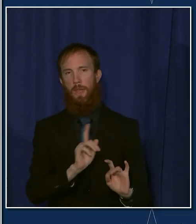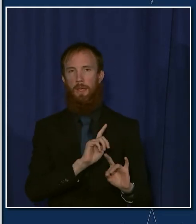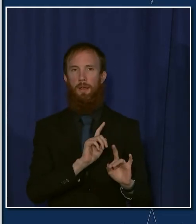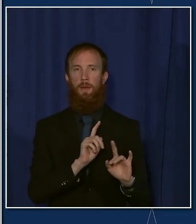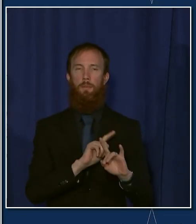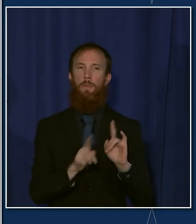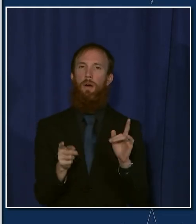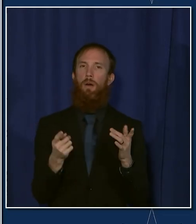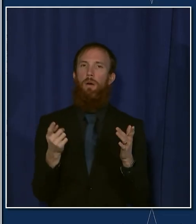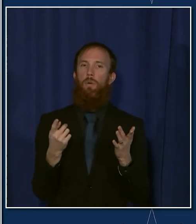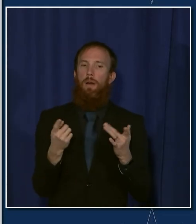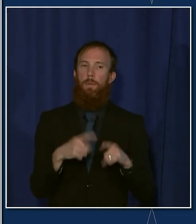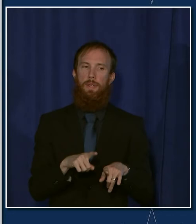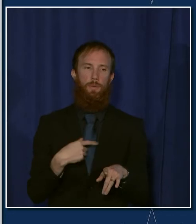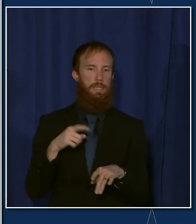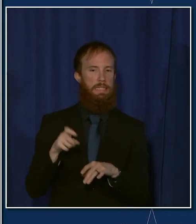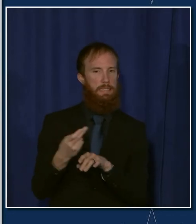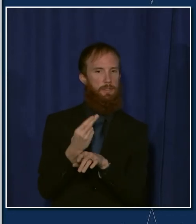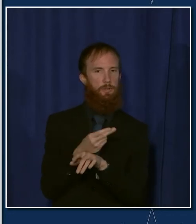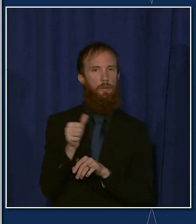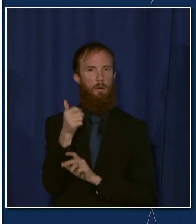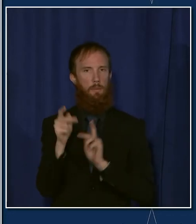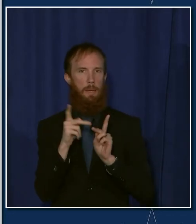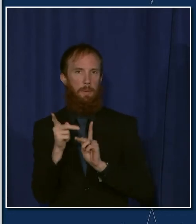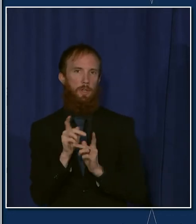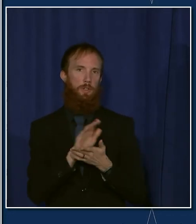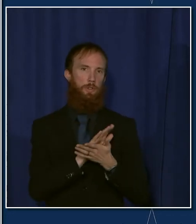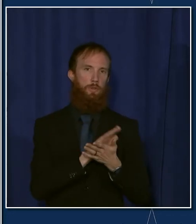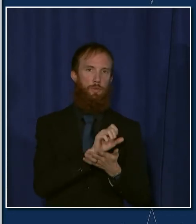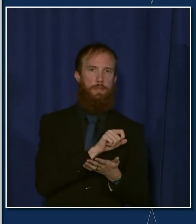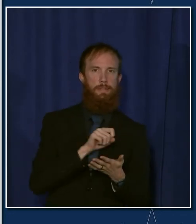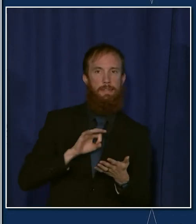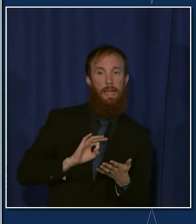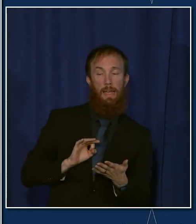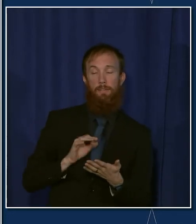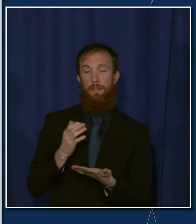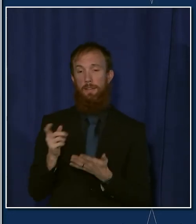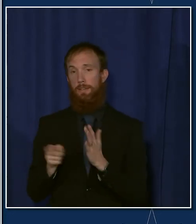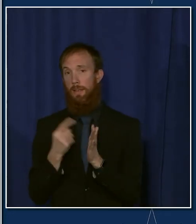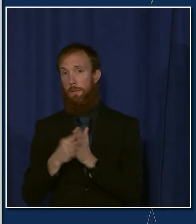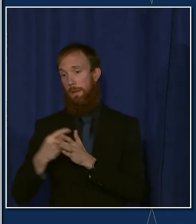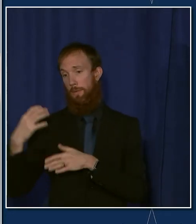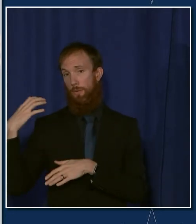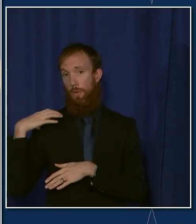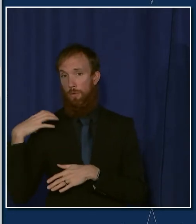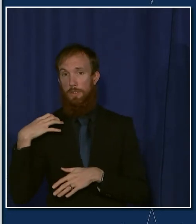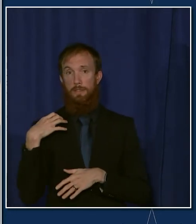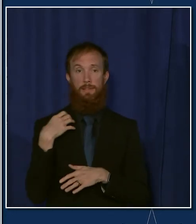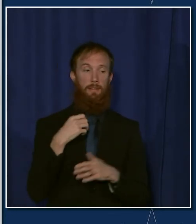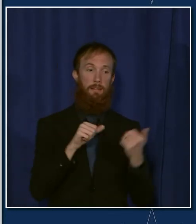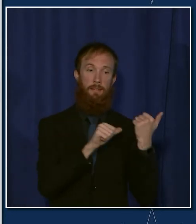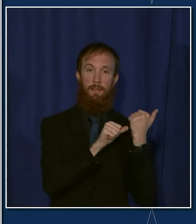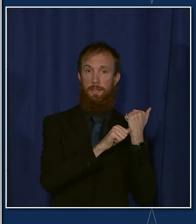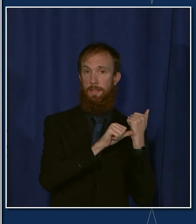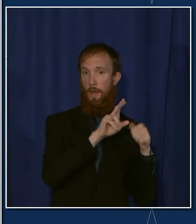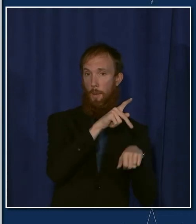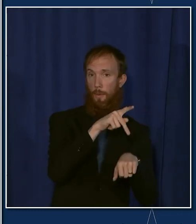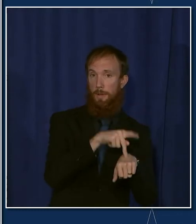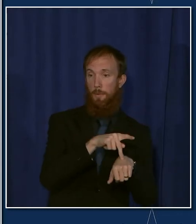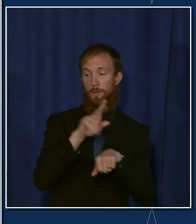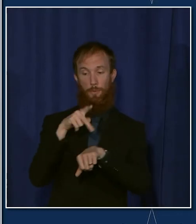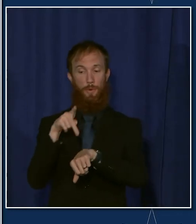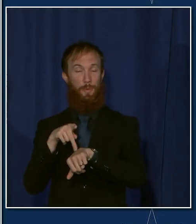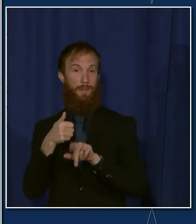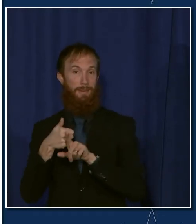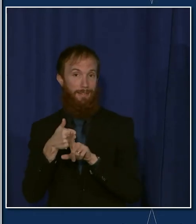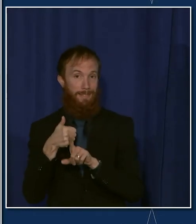to leverage our school staff. So whether we have academic coaches, sometimes our assistant principals and principals will teach a course. We are also sending central